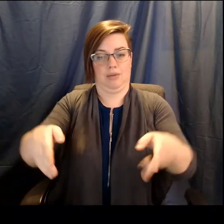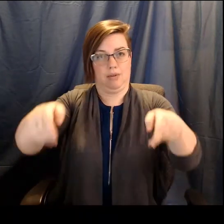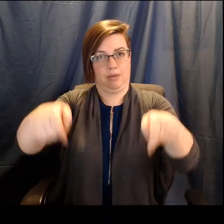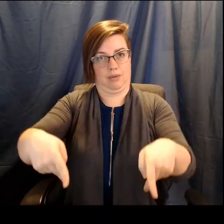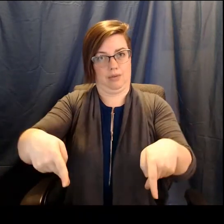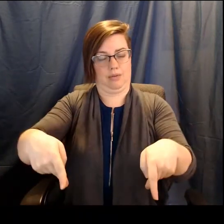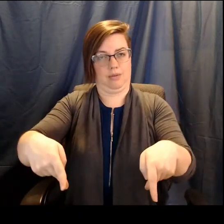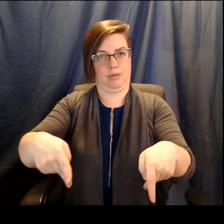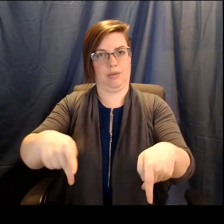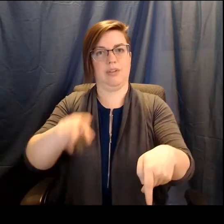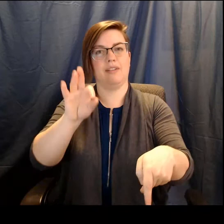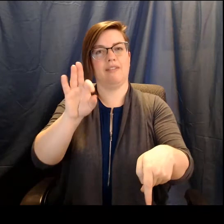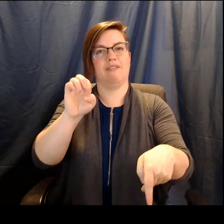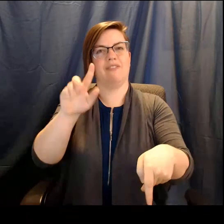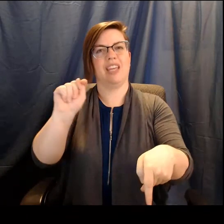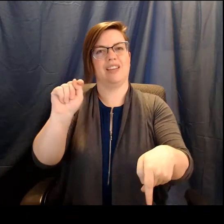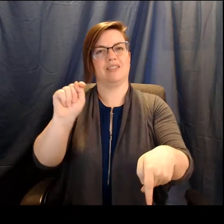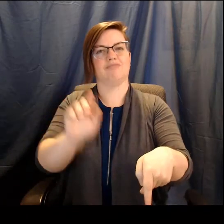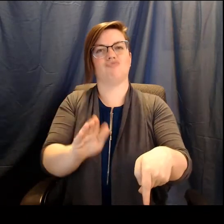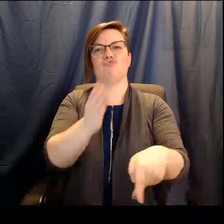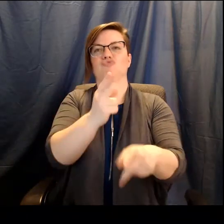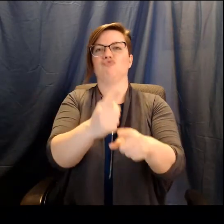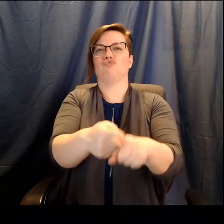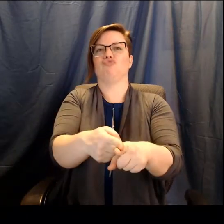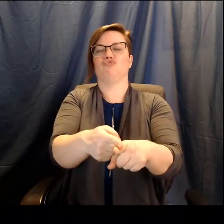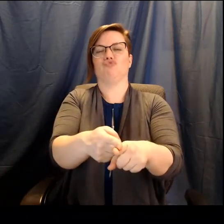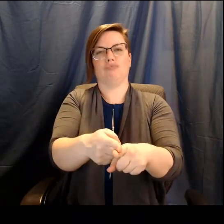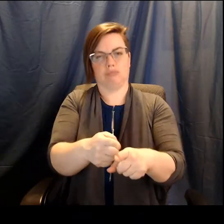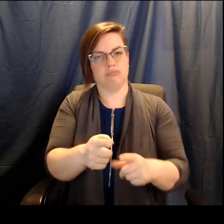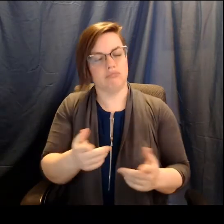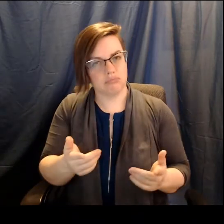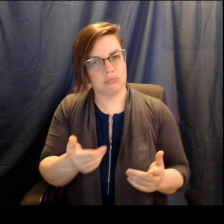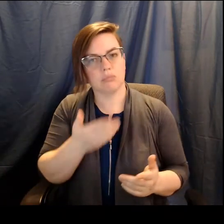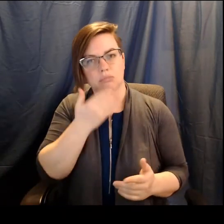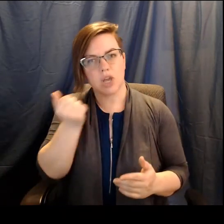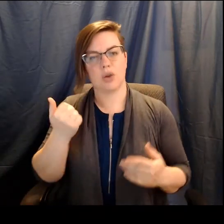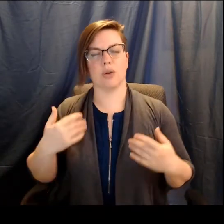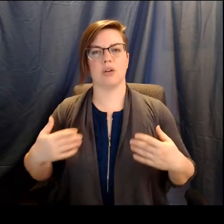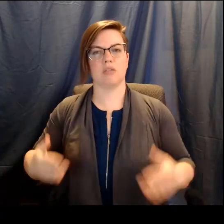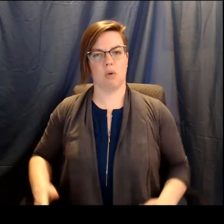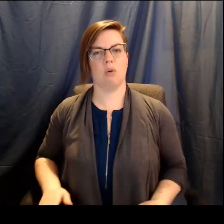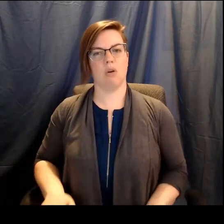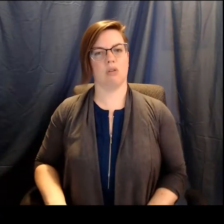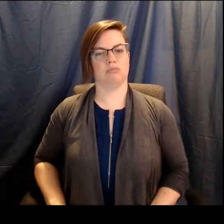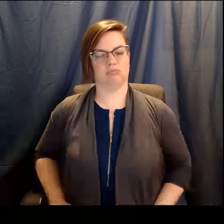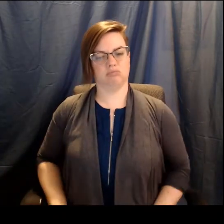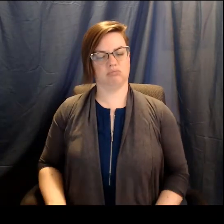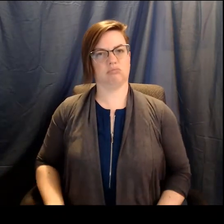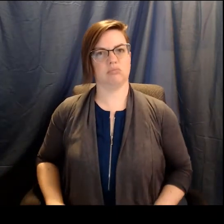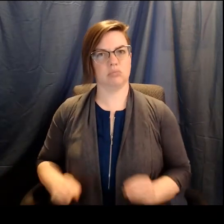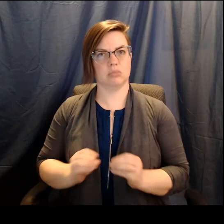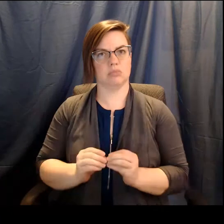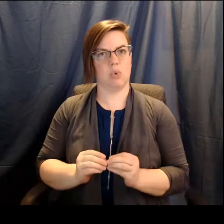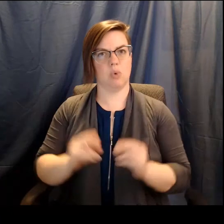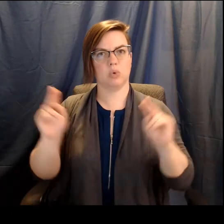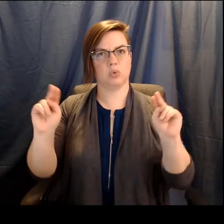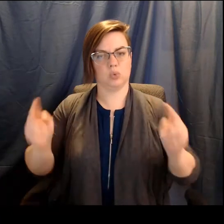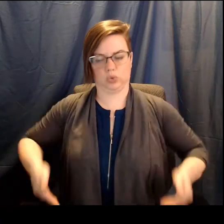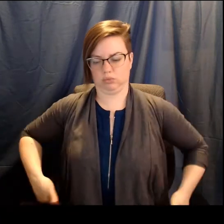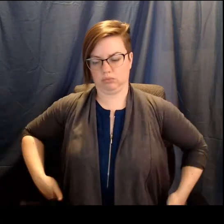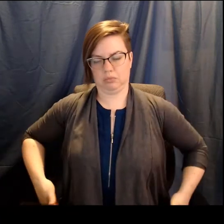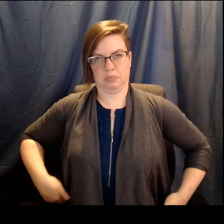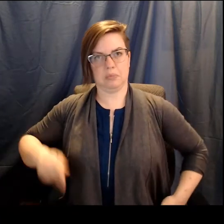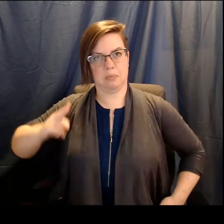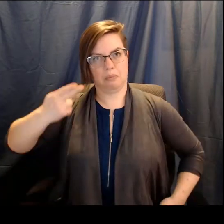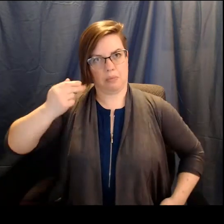recline so that her eyes are a little bit lower. We grab a pillow, we put the pillow underneath the laptop, raising up the laptop, and it brings the laptop up